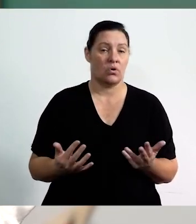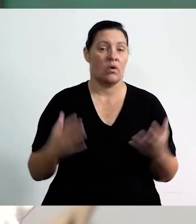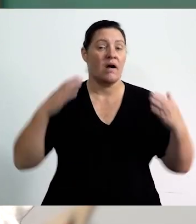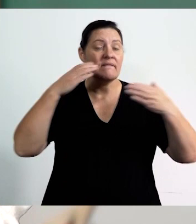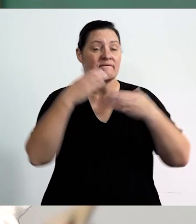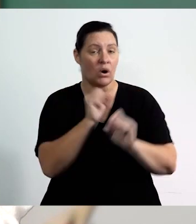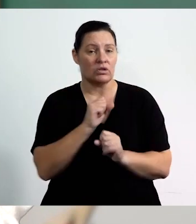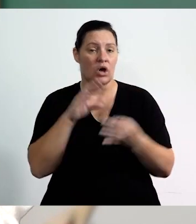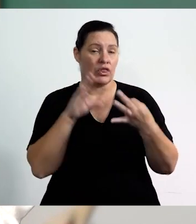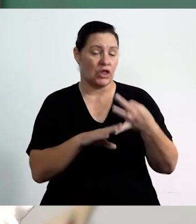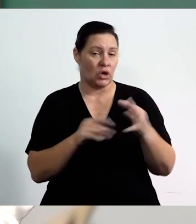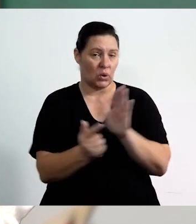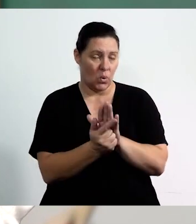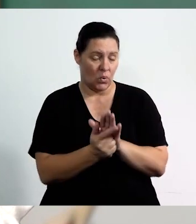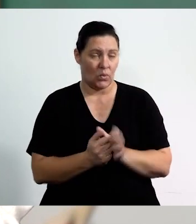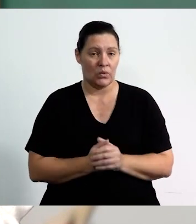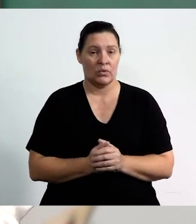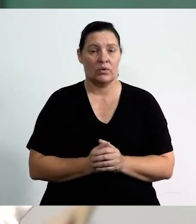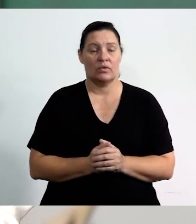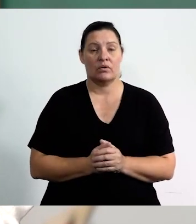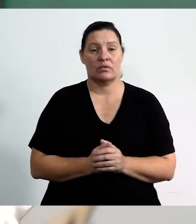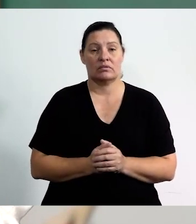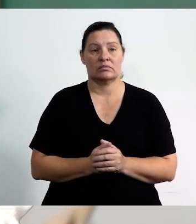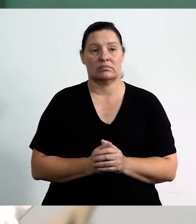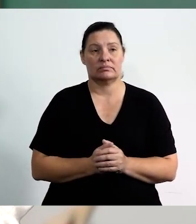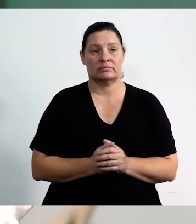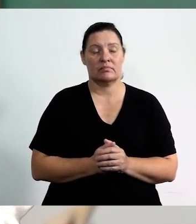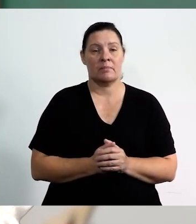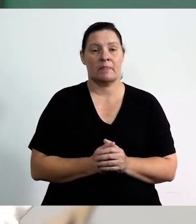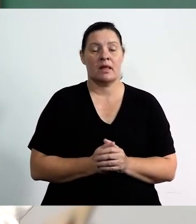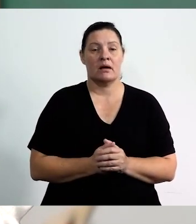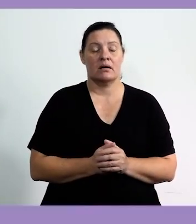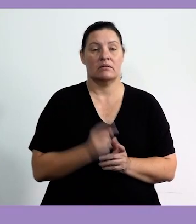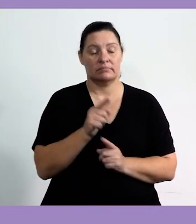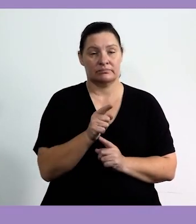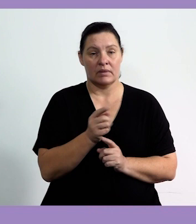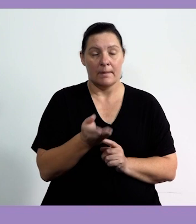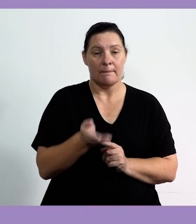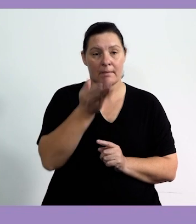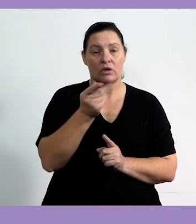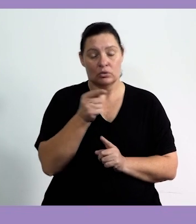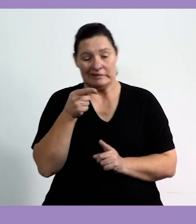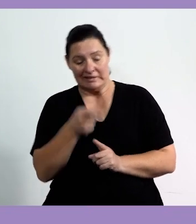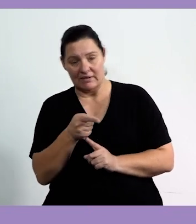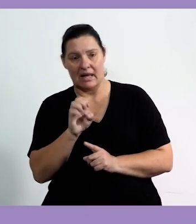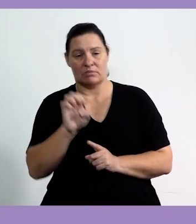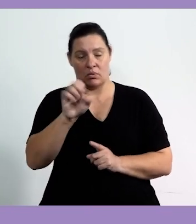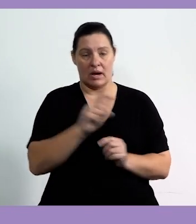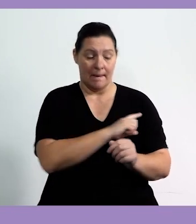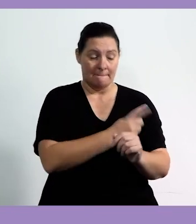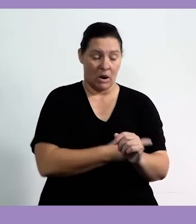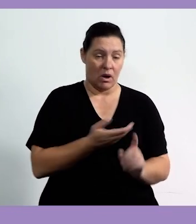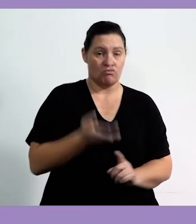So focusing on our third law now is going to be raising a power to a given exponent.